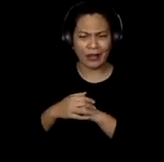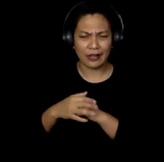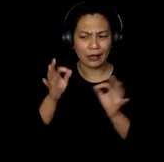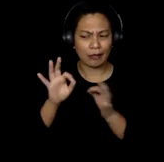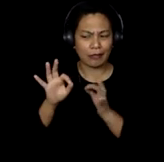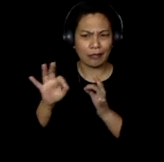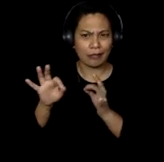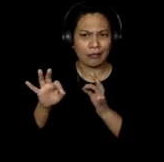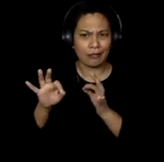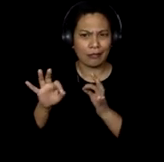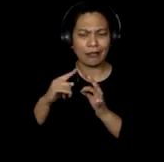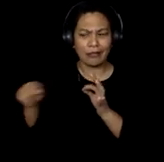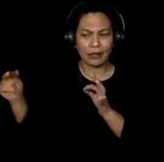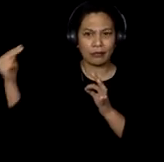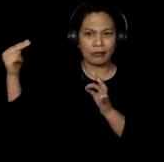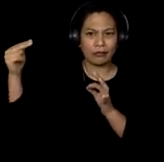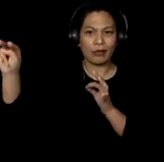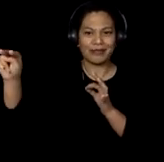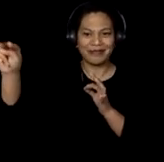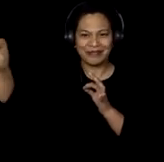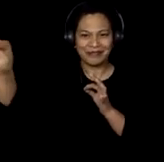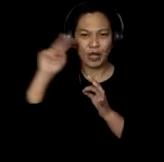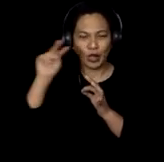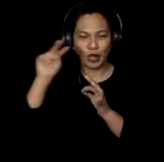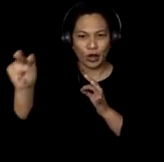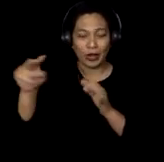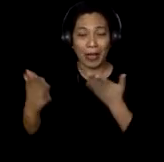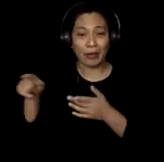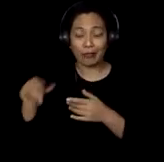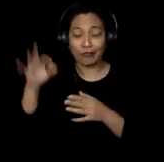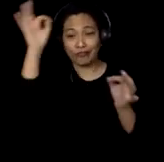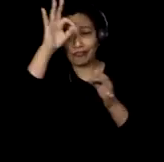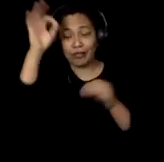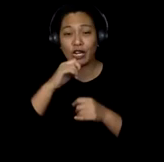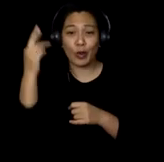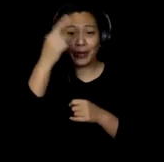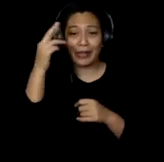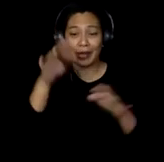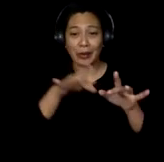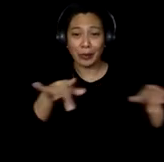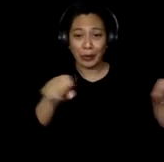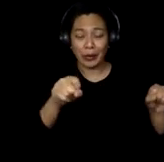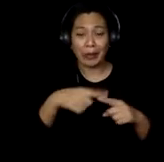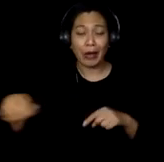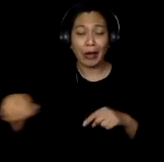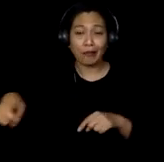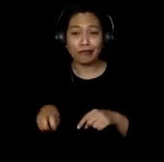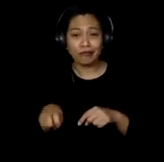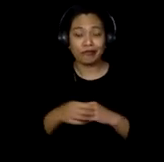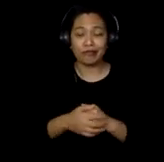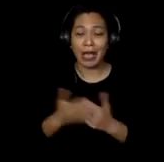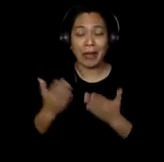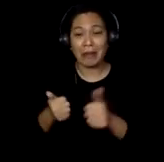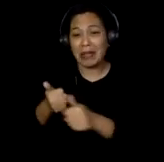of your eye, and he's staring straight ahead. Maybe he didn't even realize all the other seats were empty. Maybe he just walked onto